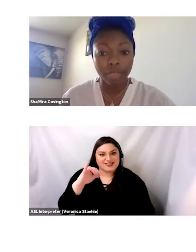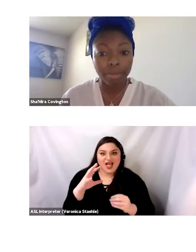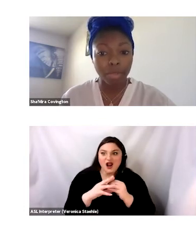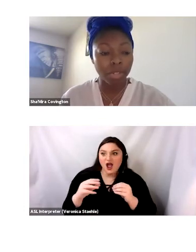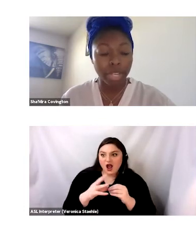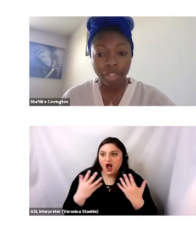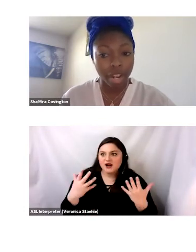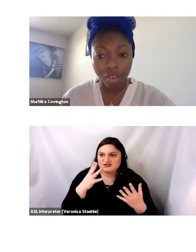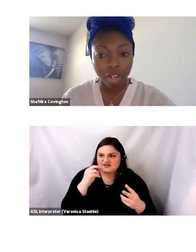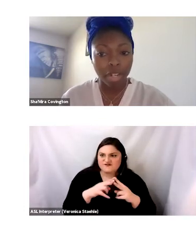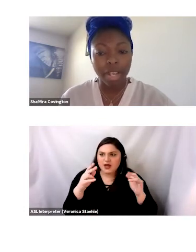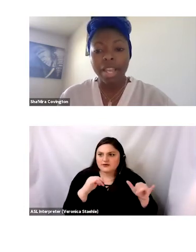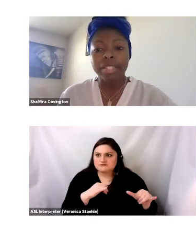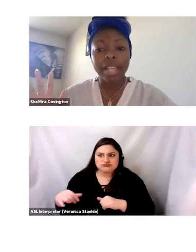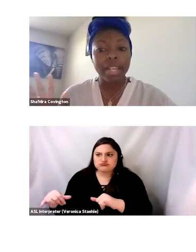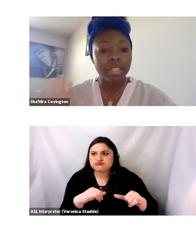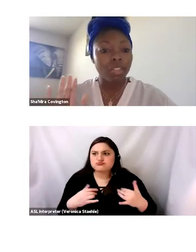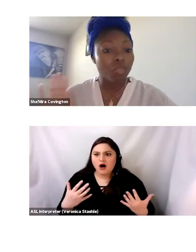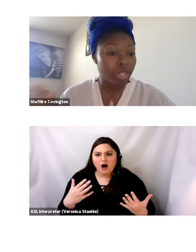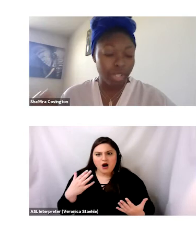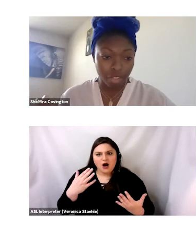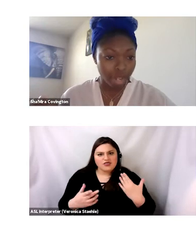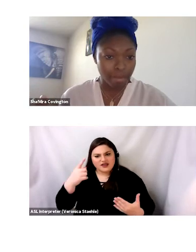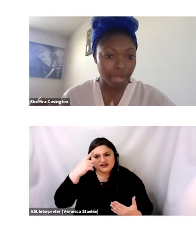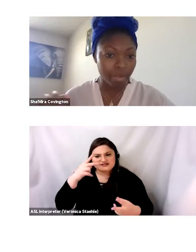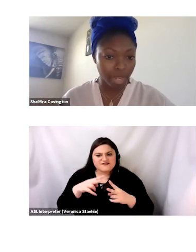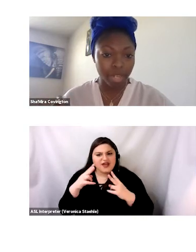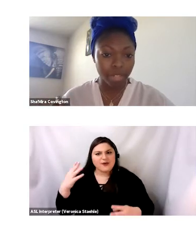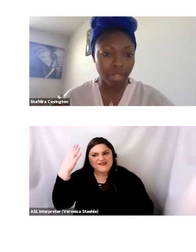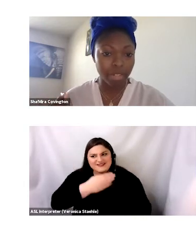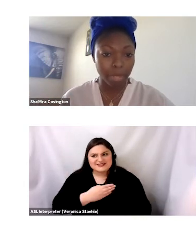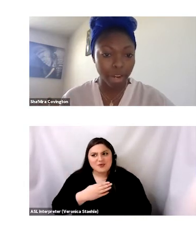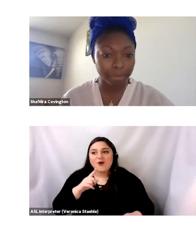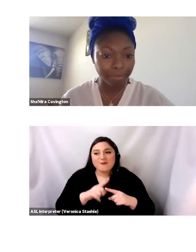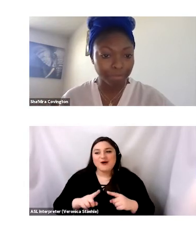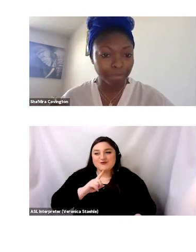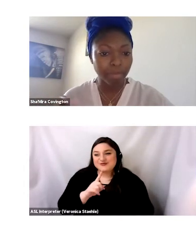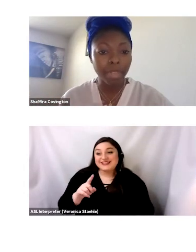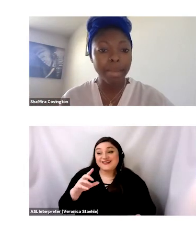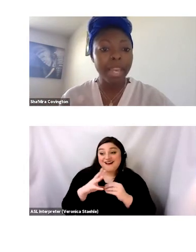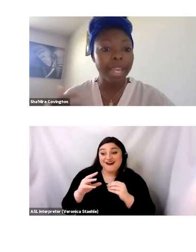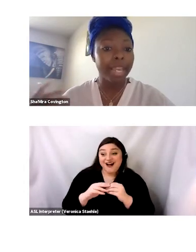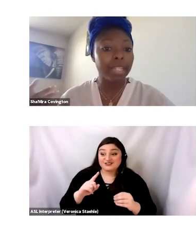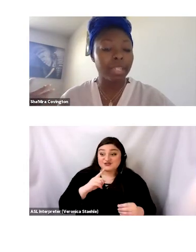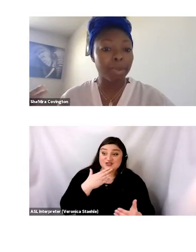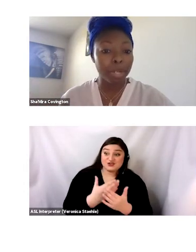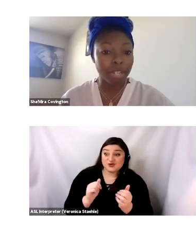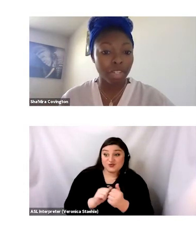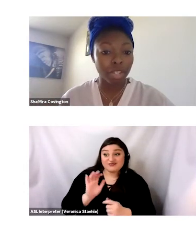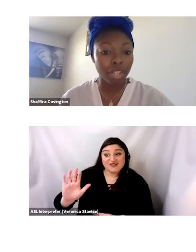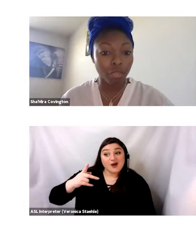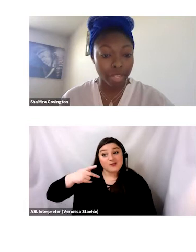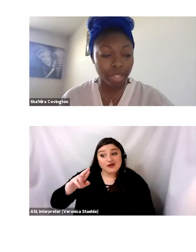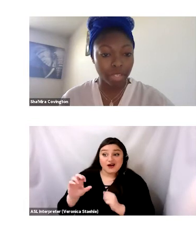almost invisible, and you're not wrong. Society has done a really good job with cotton's PR. It pretty